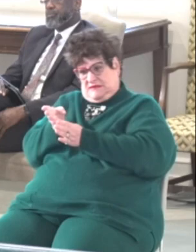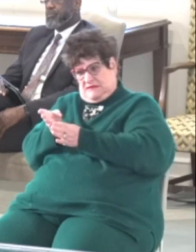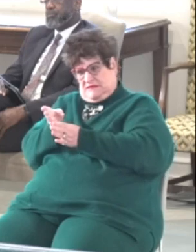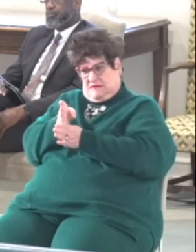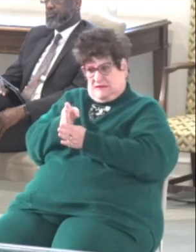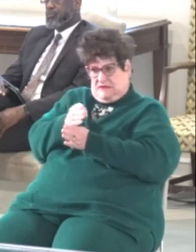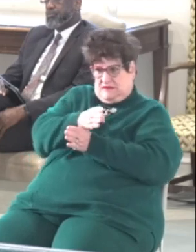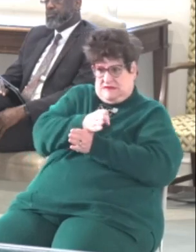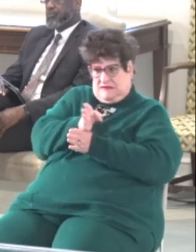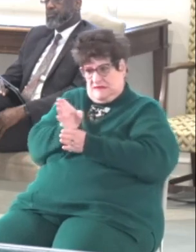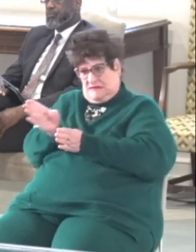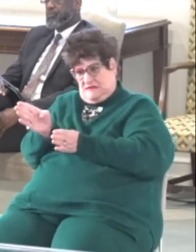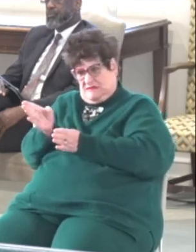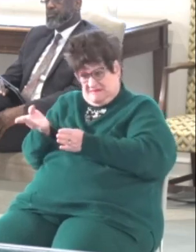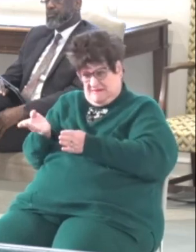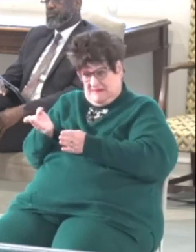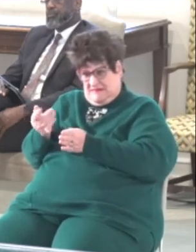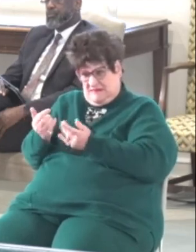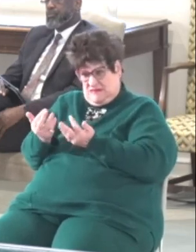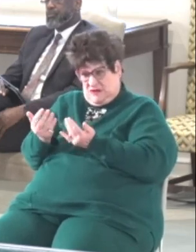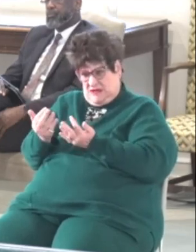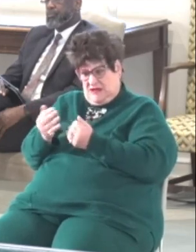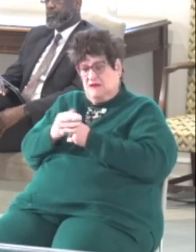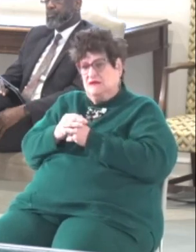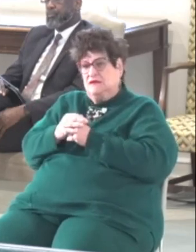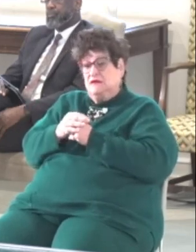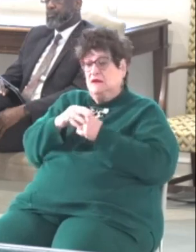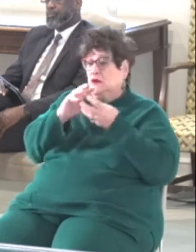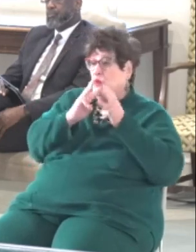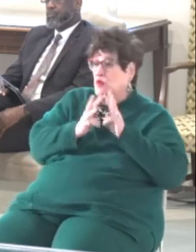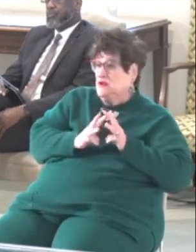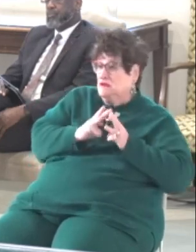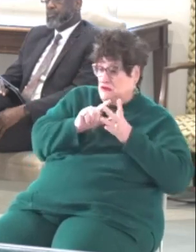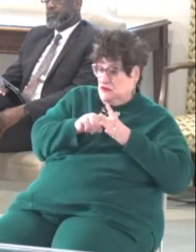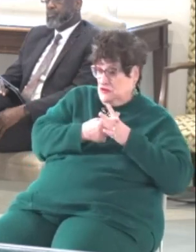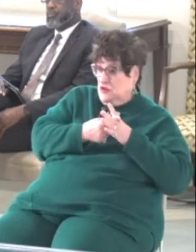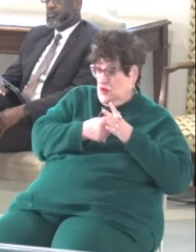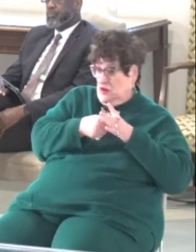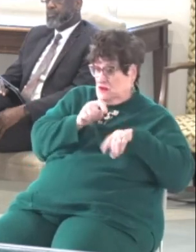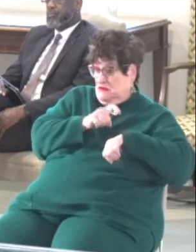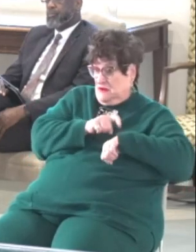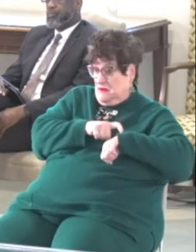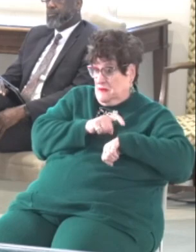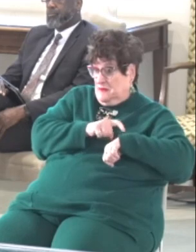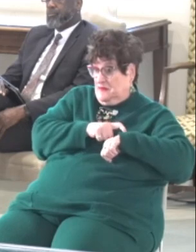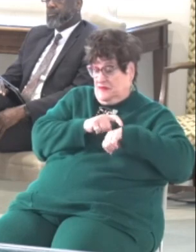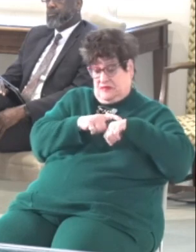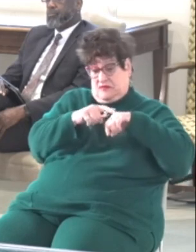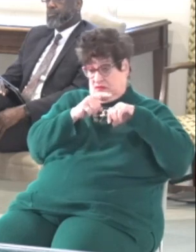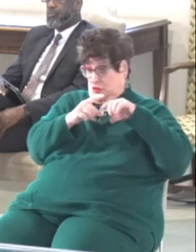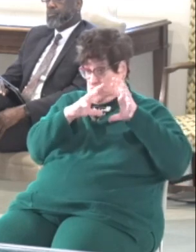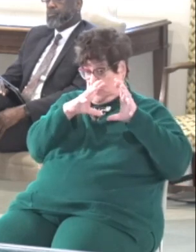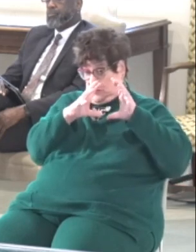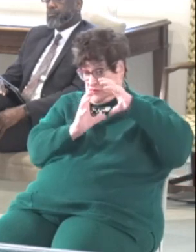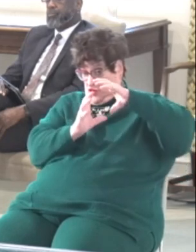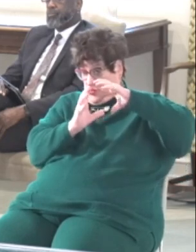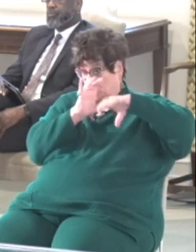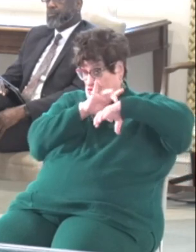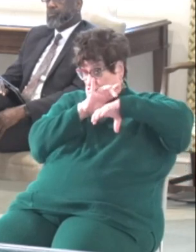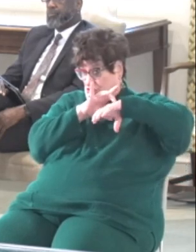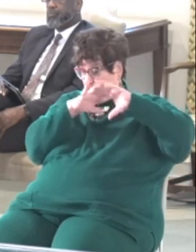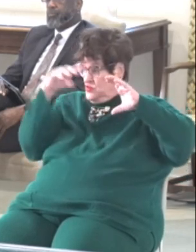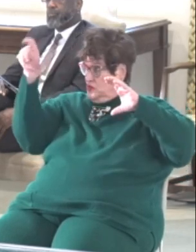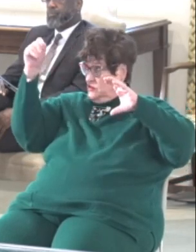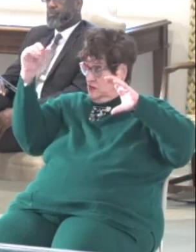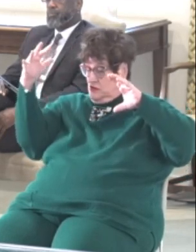winter solstice, while it is the official start of winter, simultaneously provides a glimpse of spring and summer as the